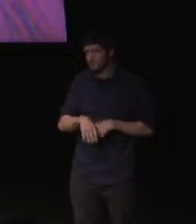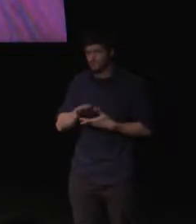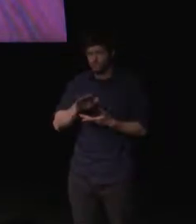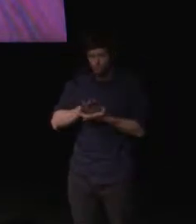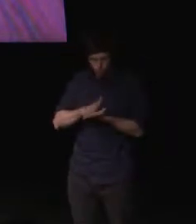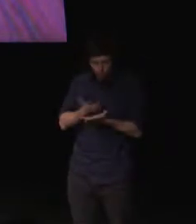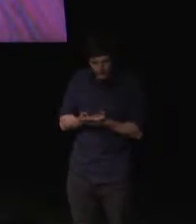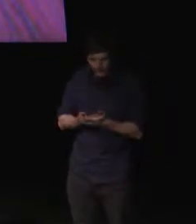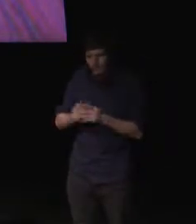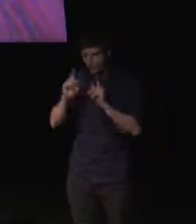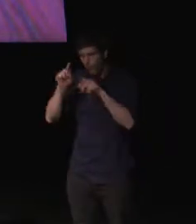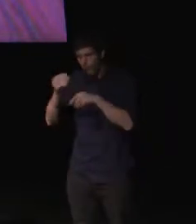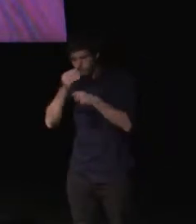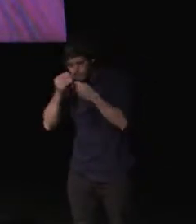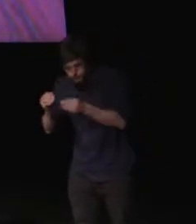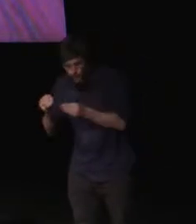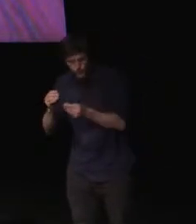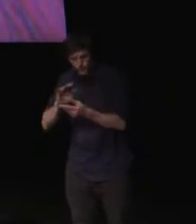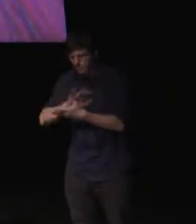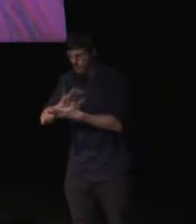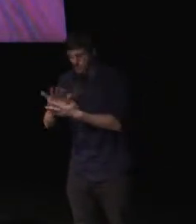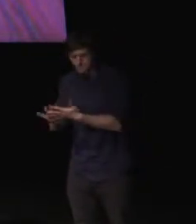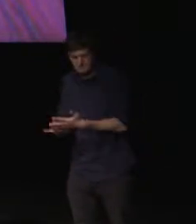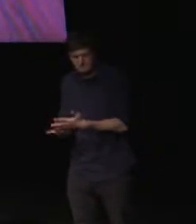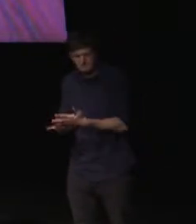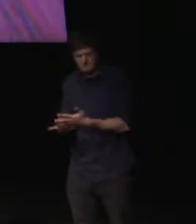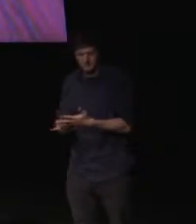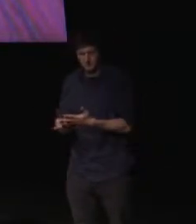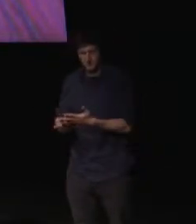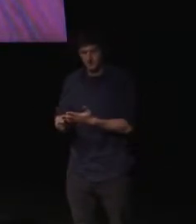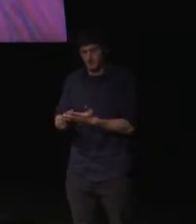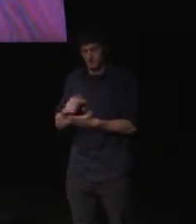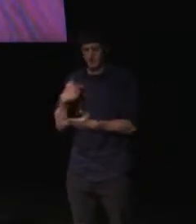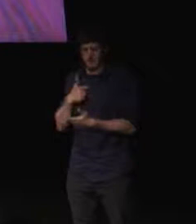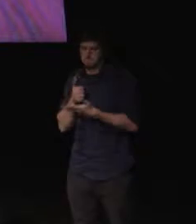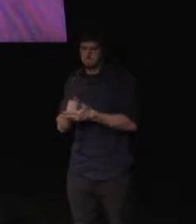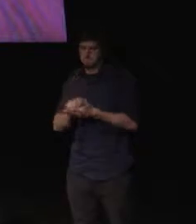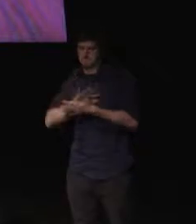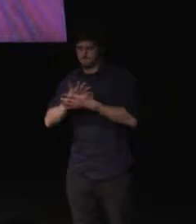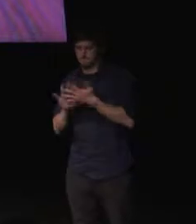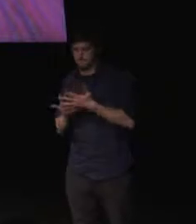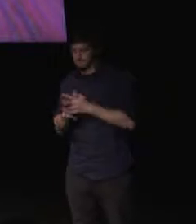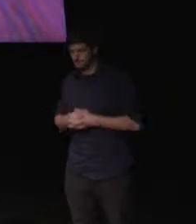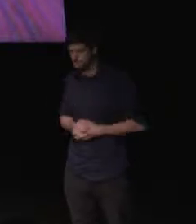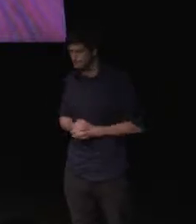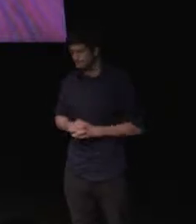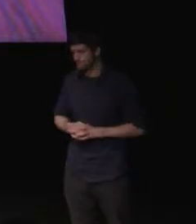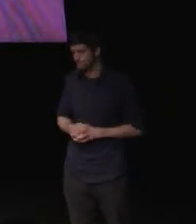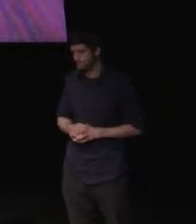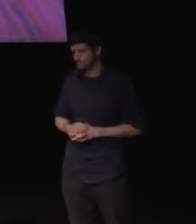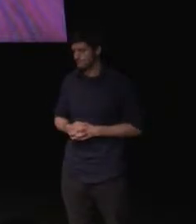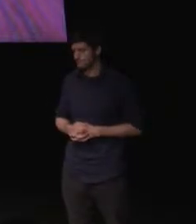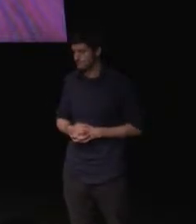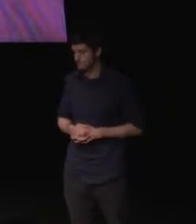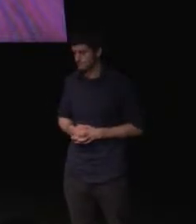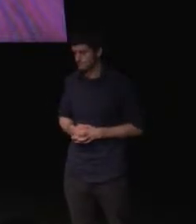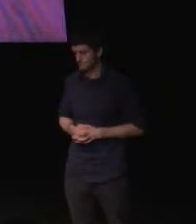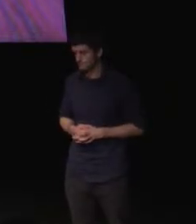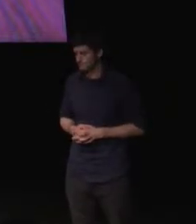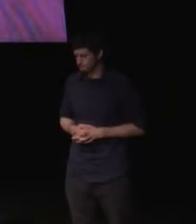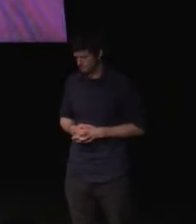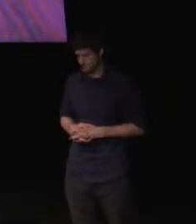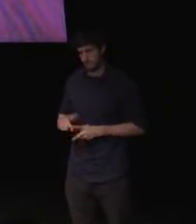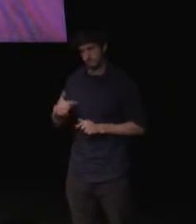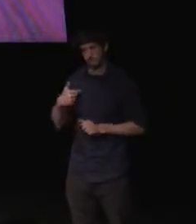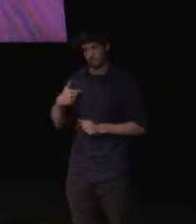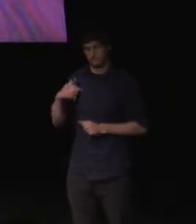of these things that we kind of do day to day that we might take for granted. And what we're seeing as OTs is that more and more times we'll sit down with a patient